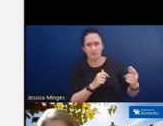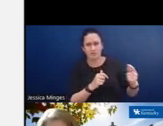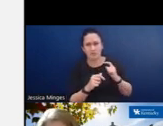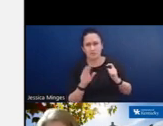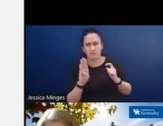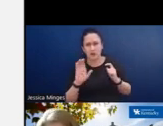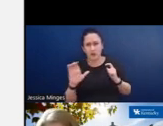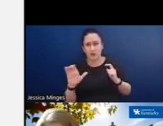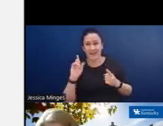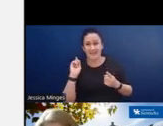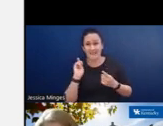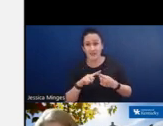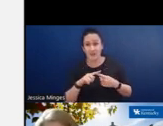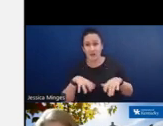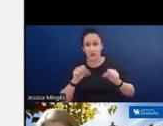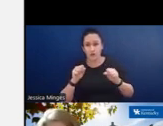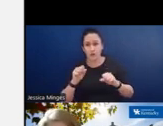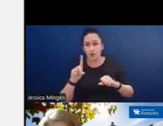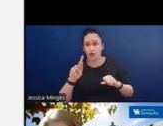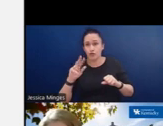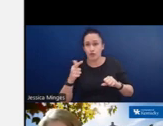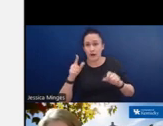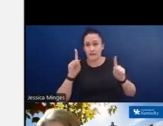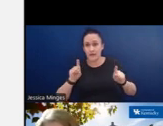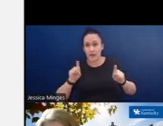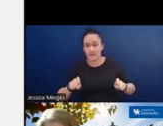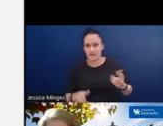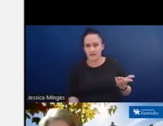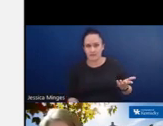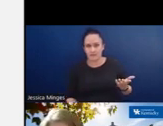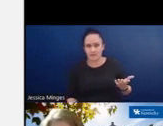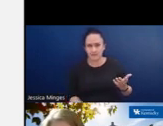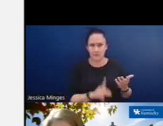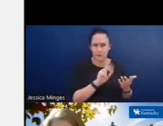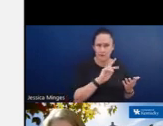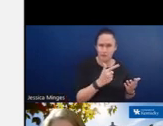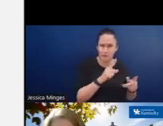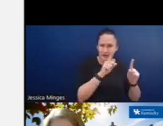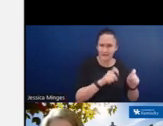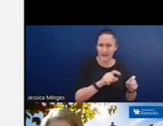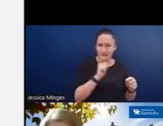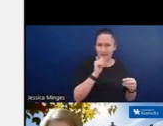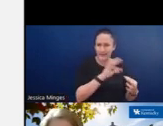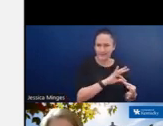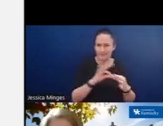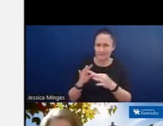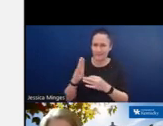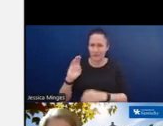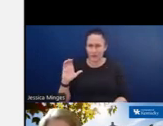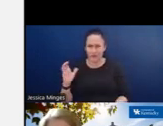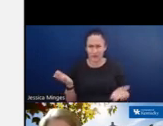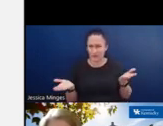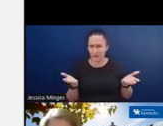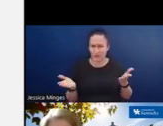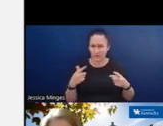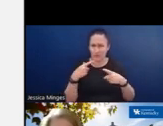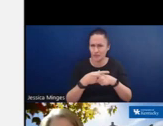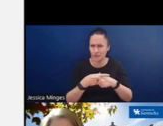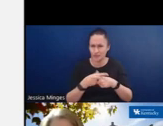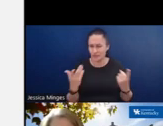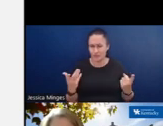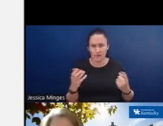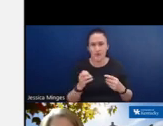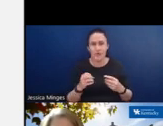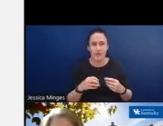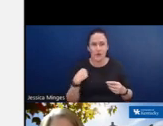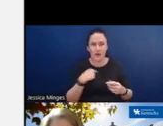they took a drug test, which has nothing to do with each other, right? So we are trying to really shout out that there are a lot of